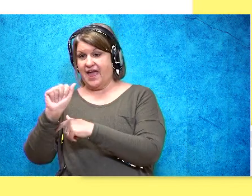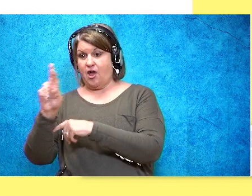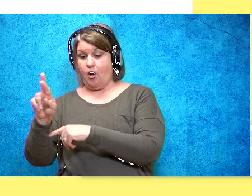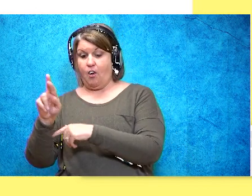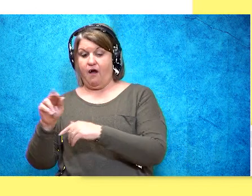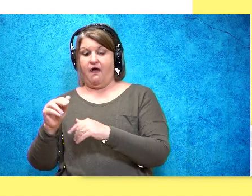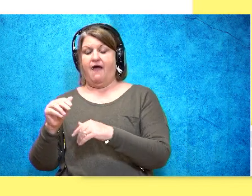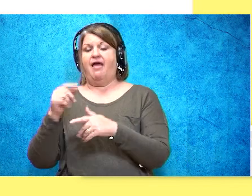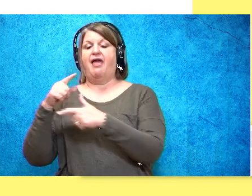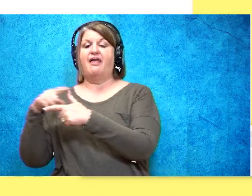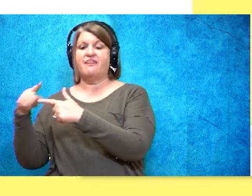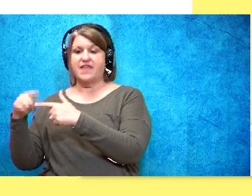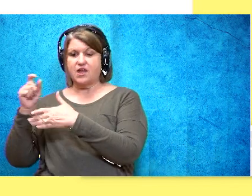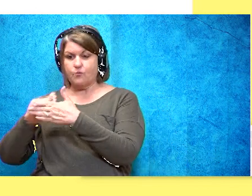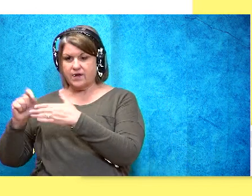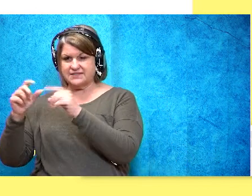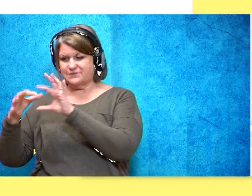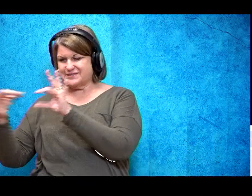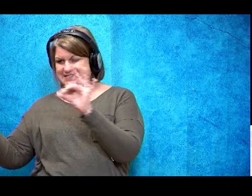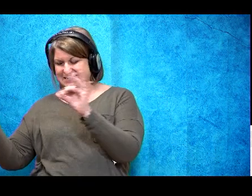some practice for you to do at home.